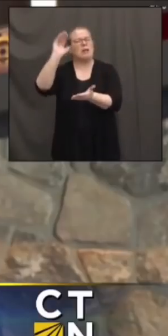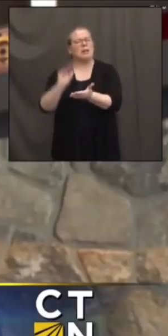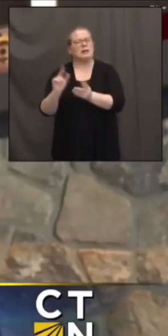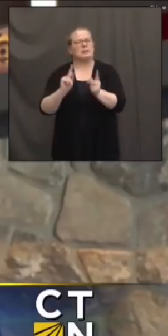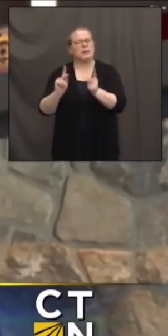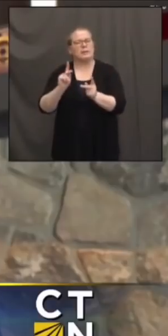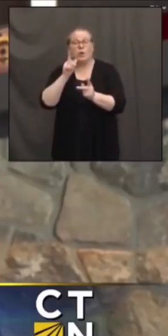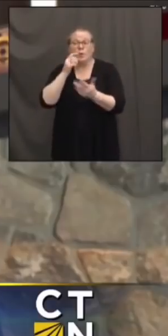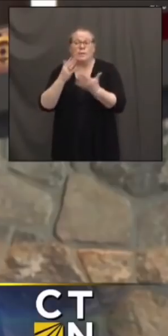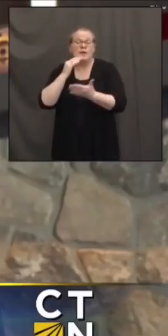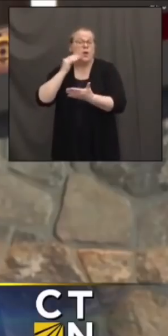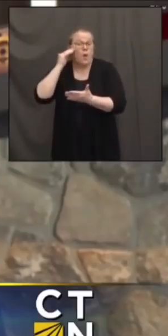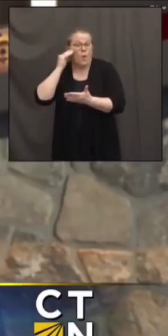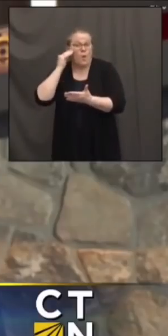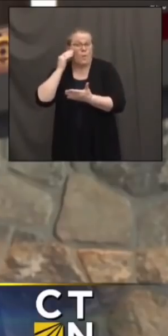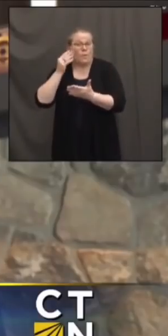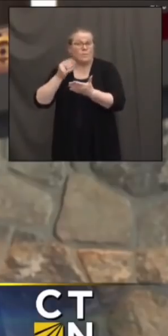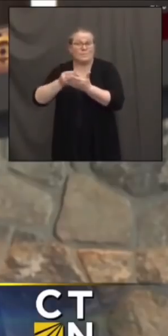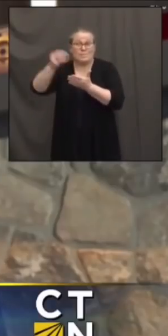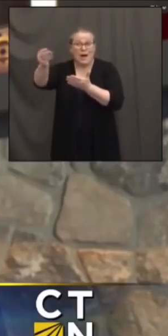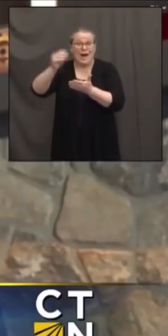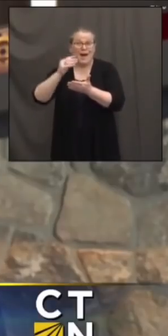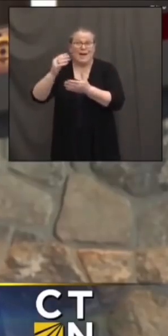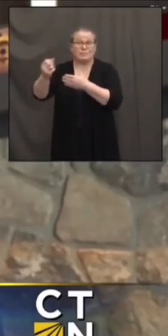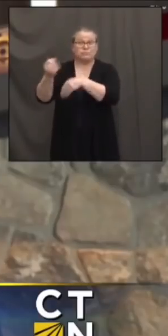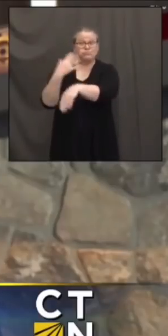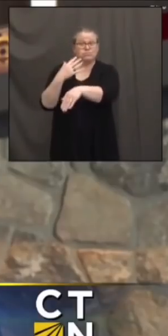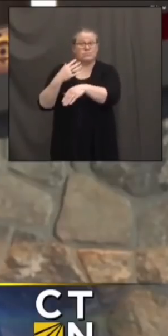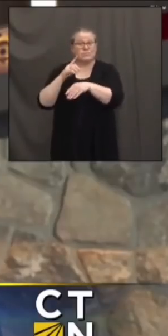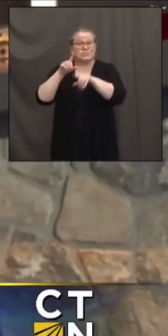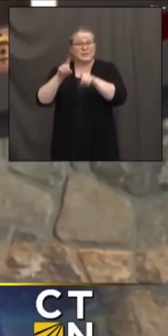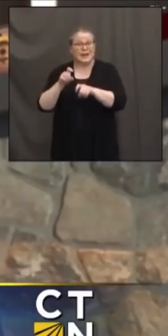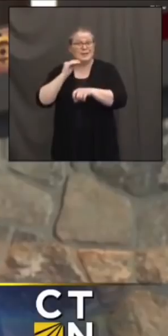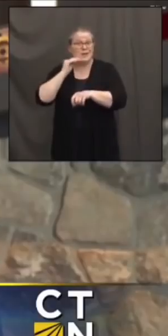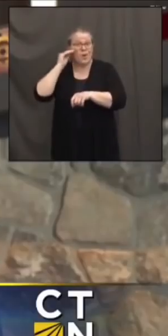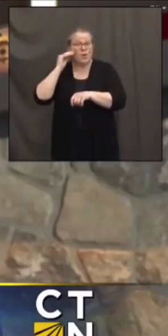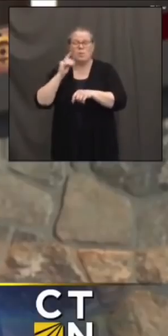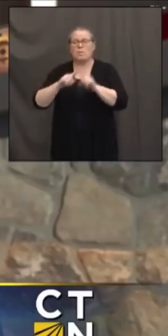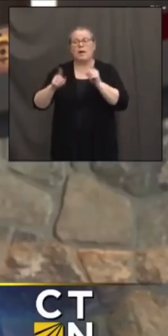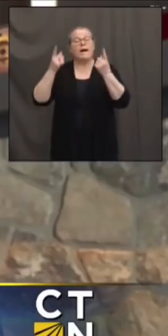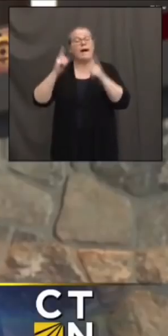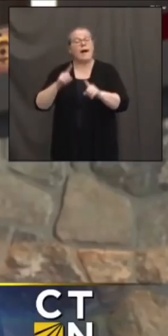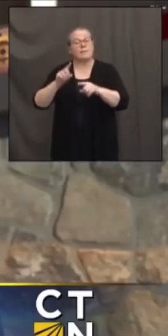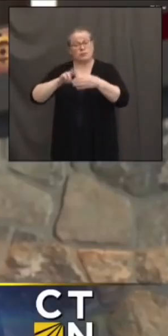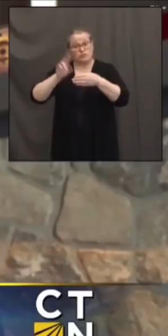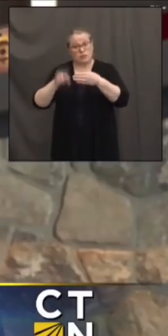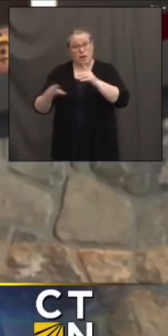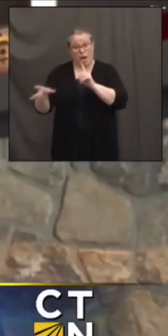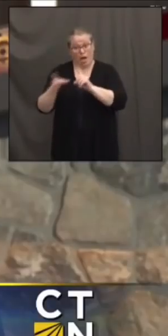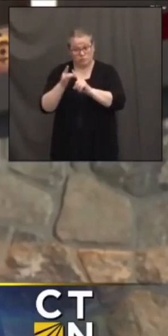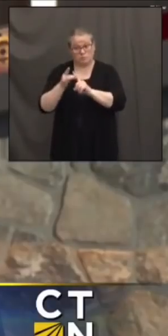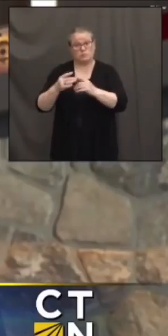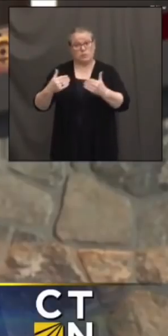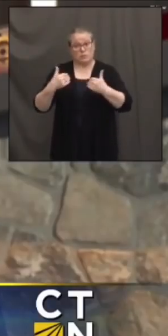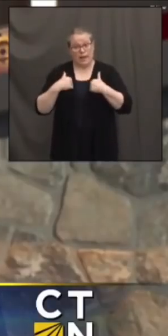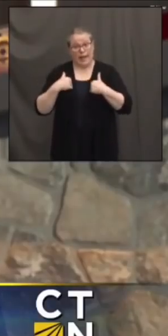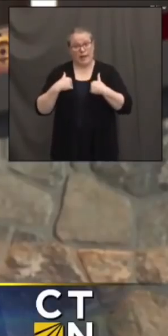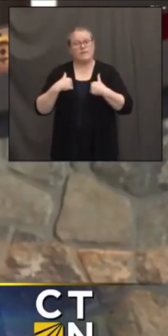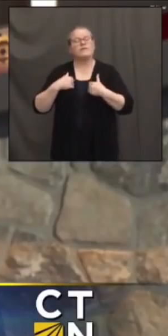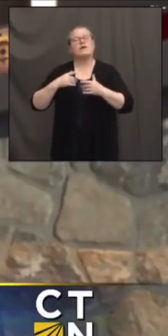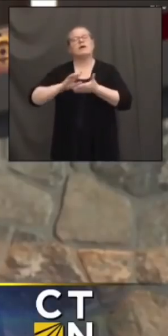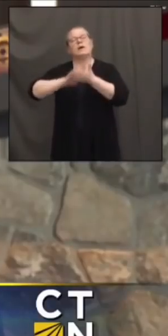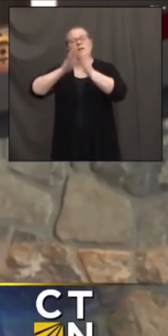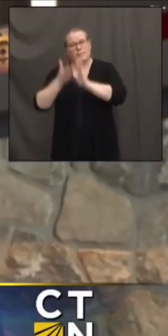who are testing at home. But once you get a positive result on one of those antigen tests, typically someone will reflex to PCR, and in